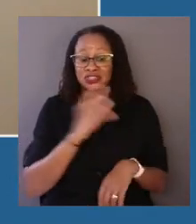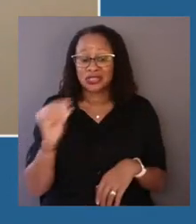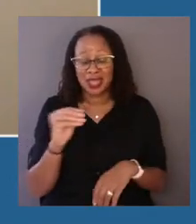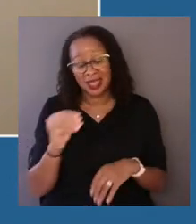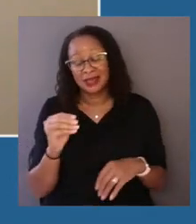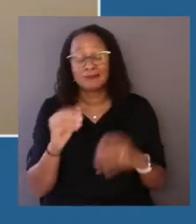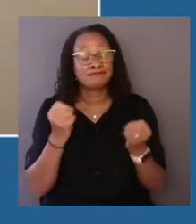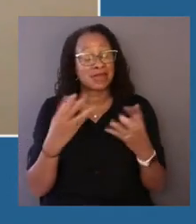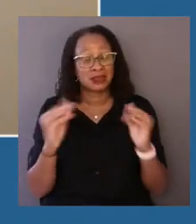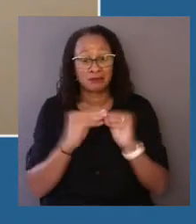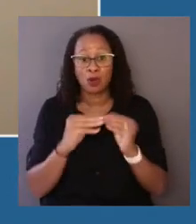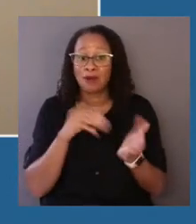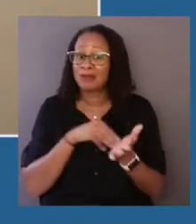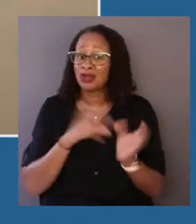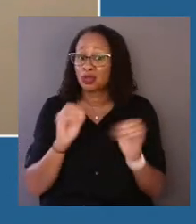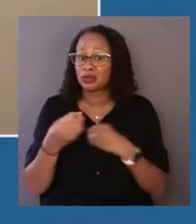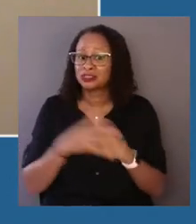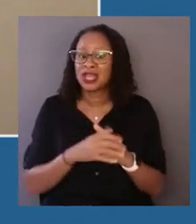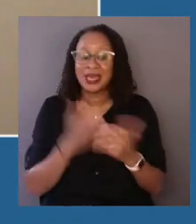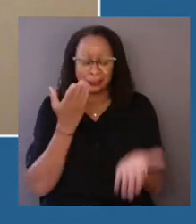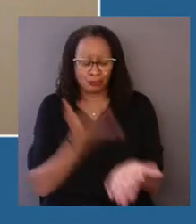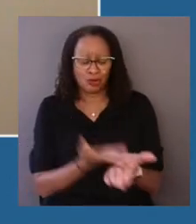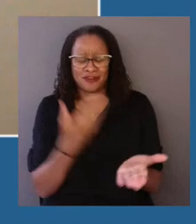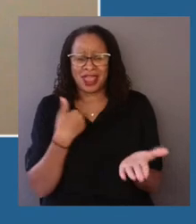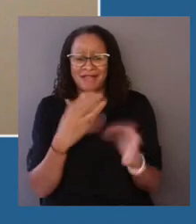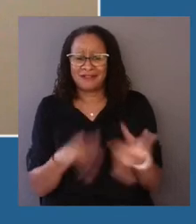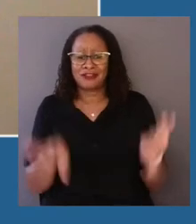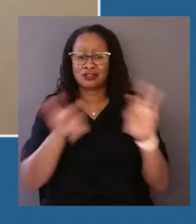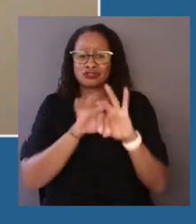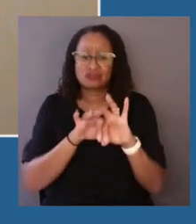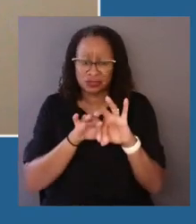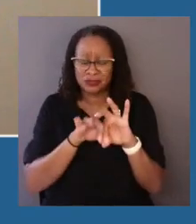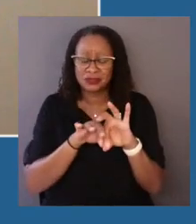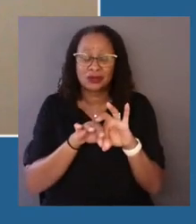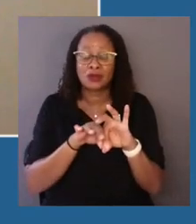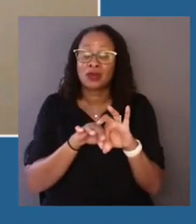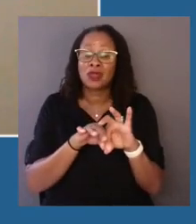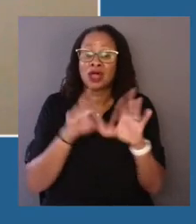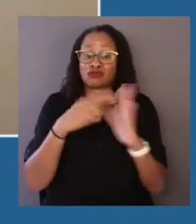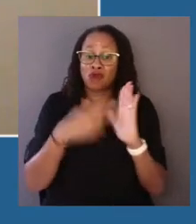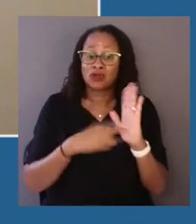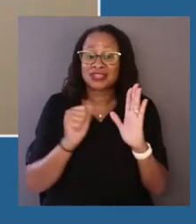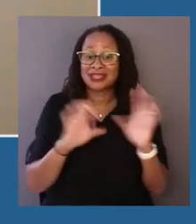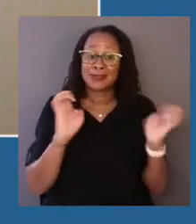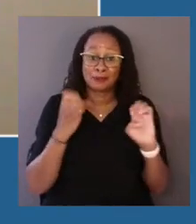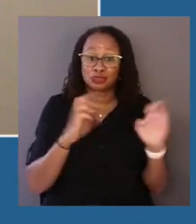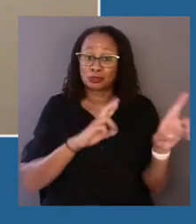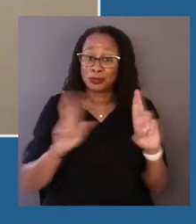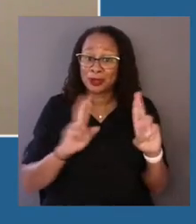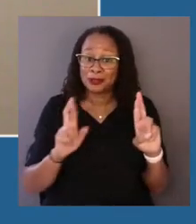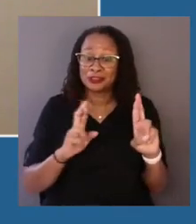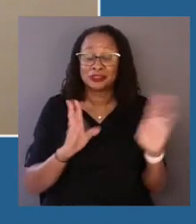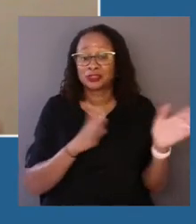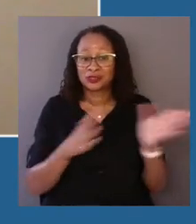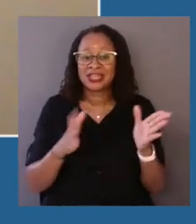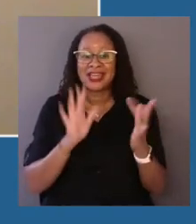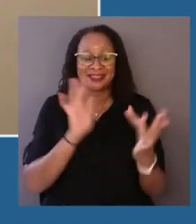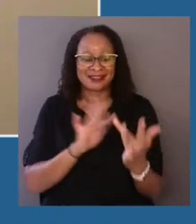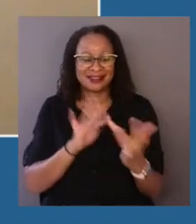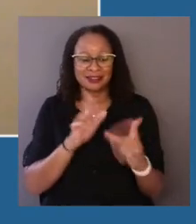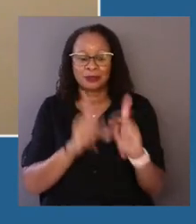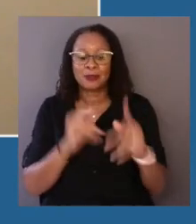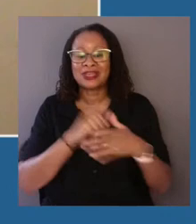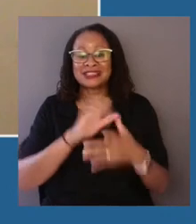are proven to play critical roles in emergency preparedness information that actually reaches people inside of their